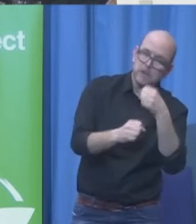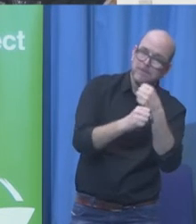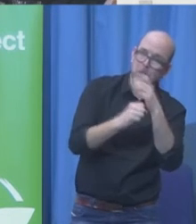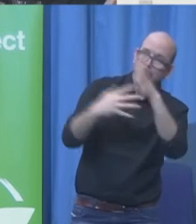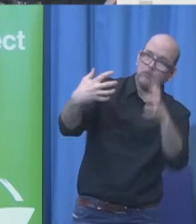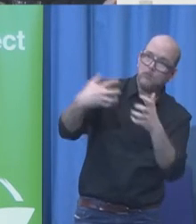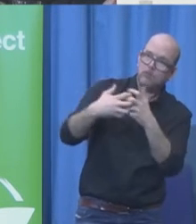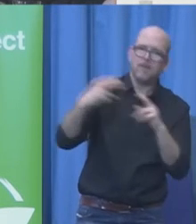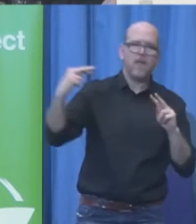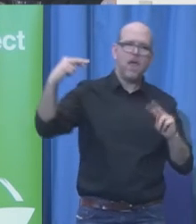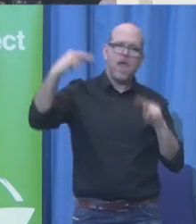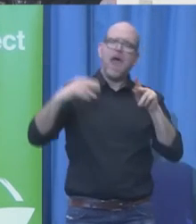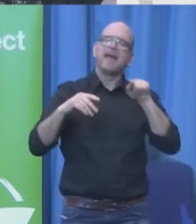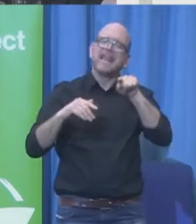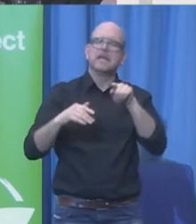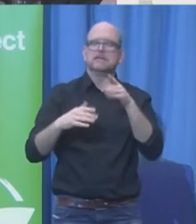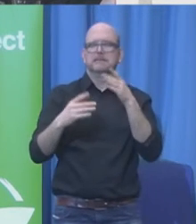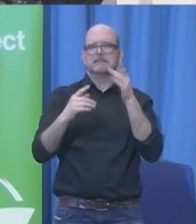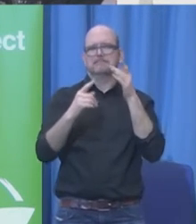people at third level